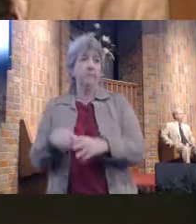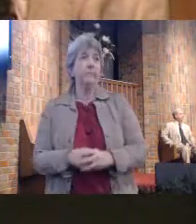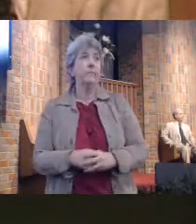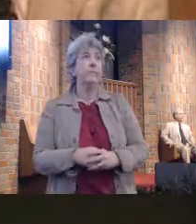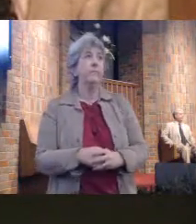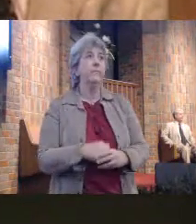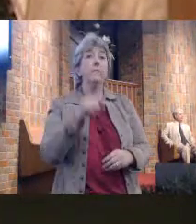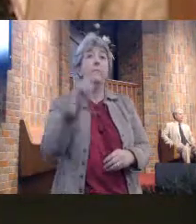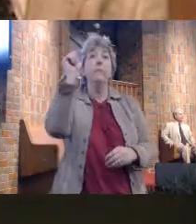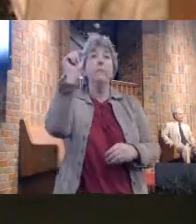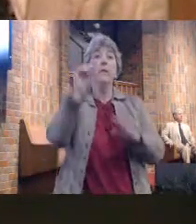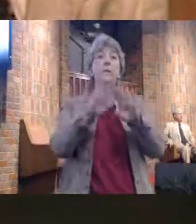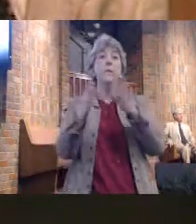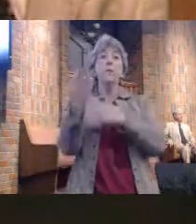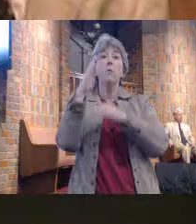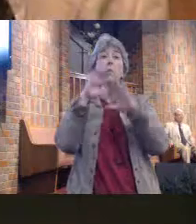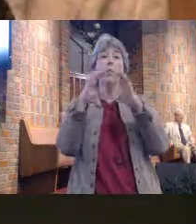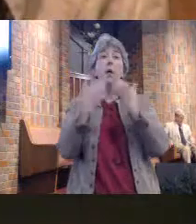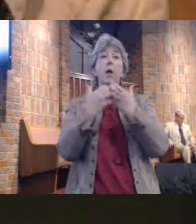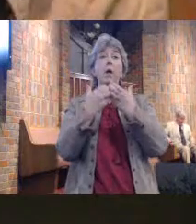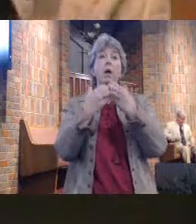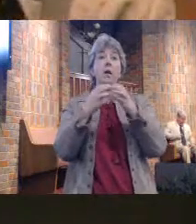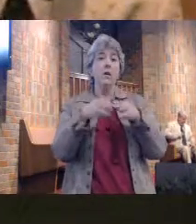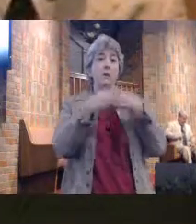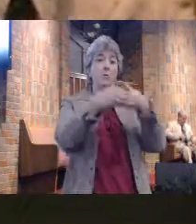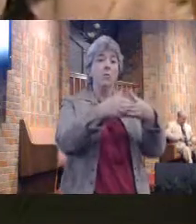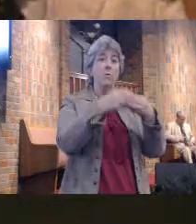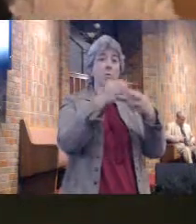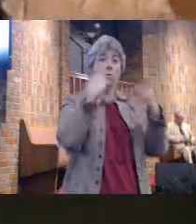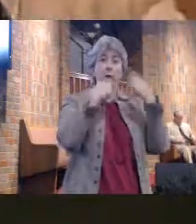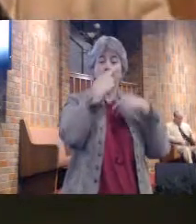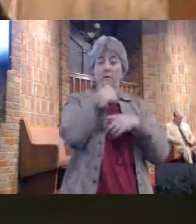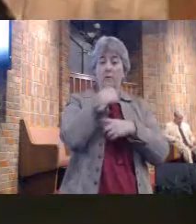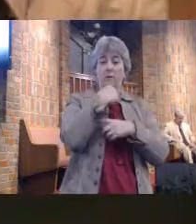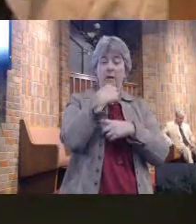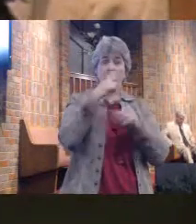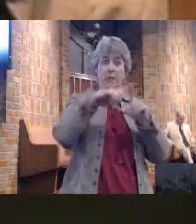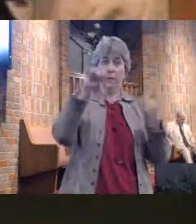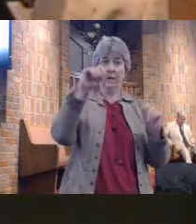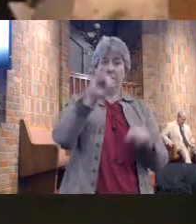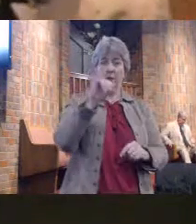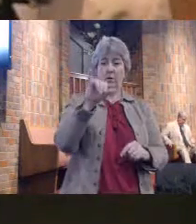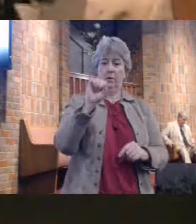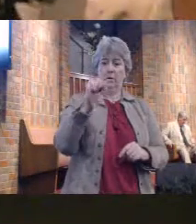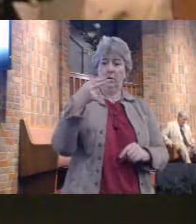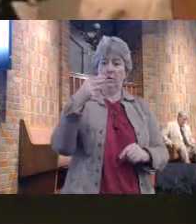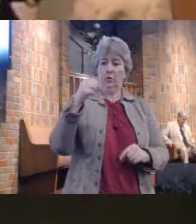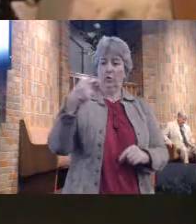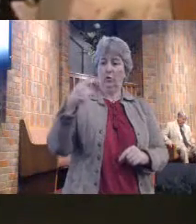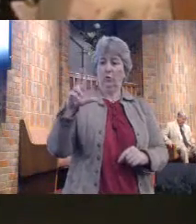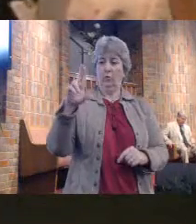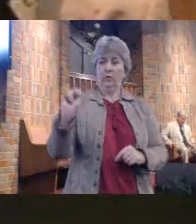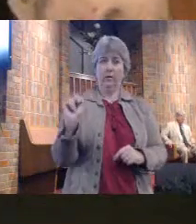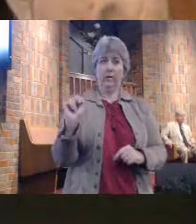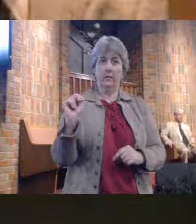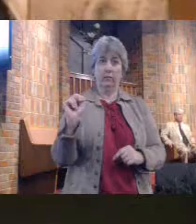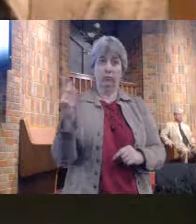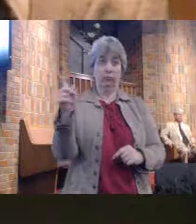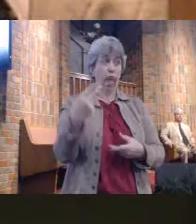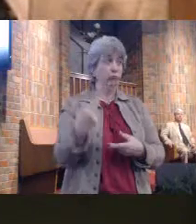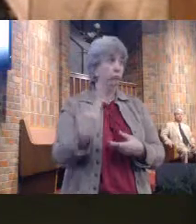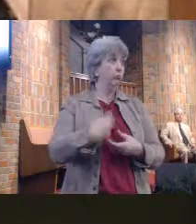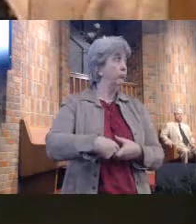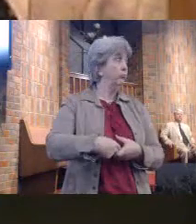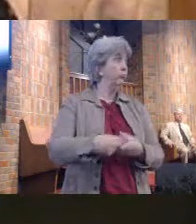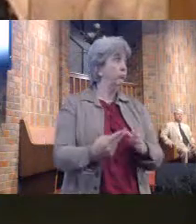Tim's Sunday morning class will be going to Shogun Japanese Steakhouse tomorrow night at 6. If you'd like to go along, sign the sheet